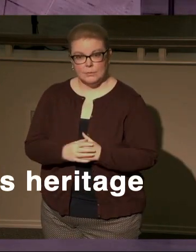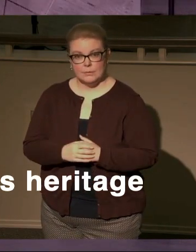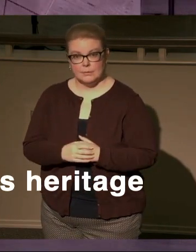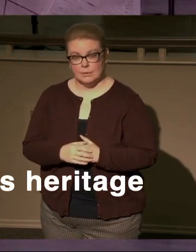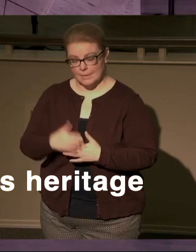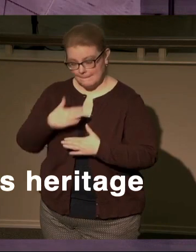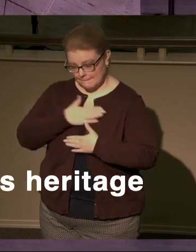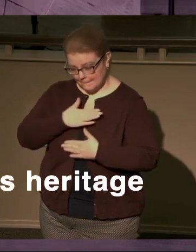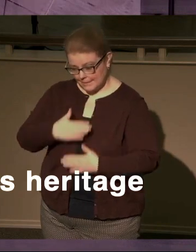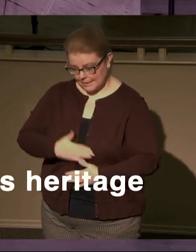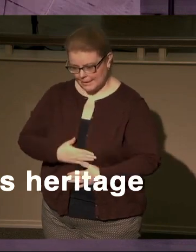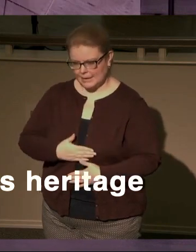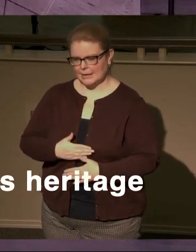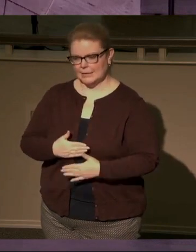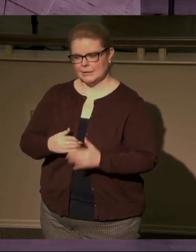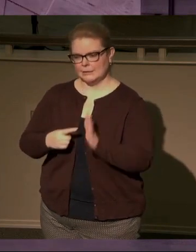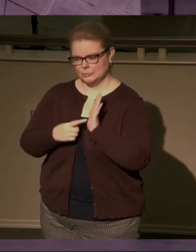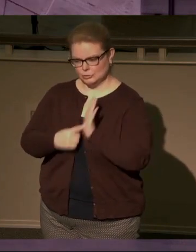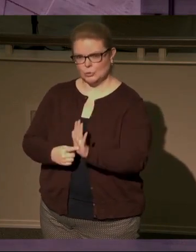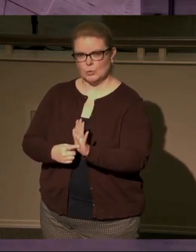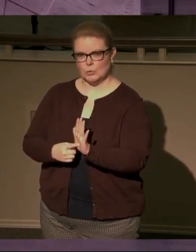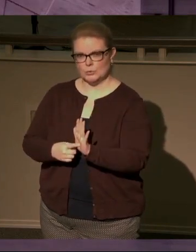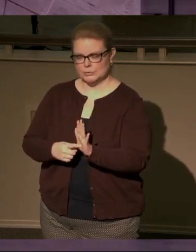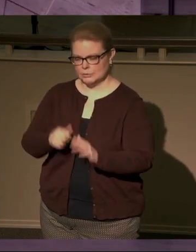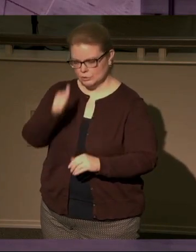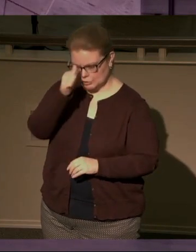Anatomy speaks gender.